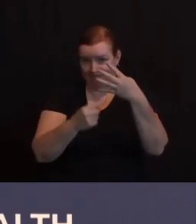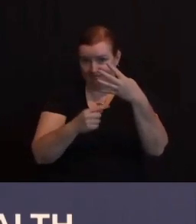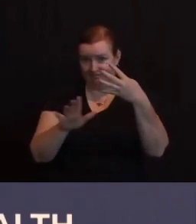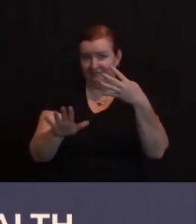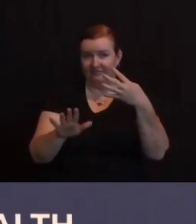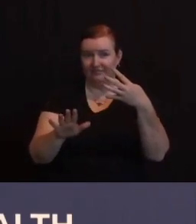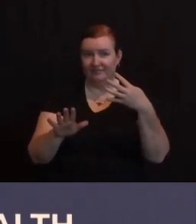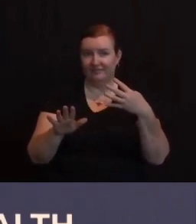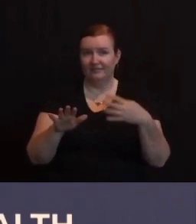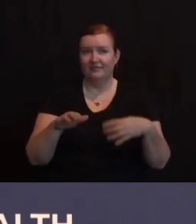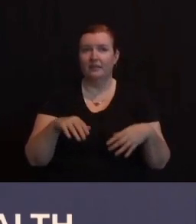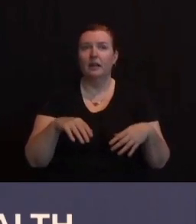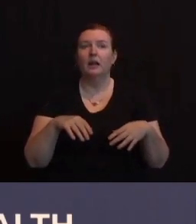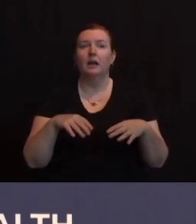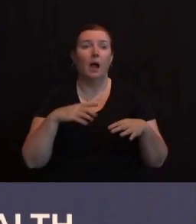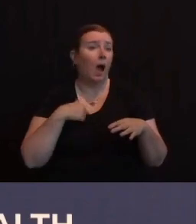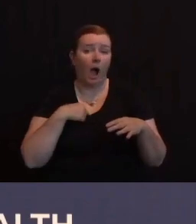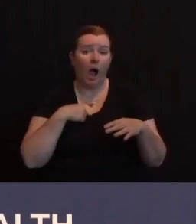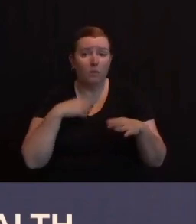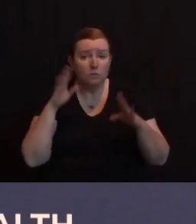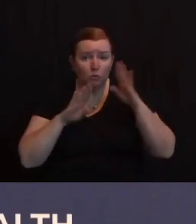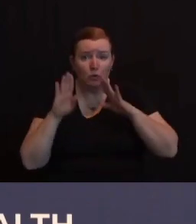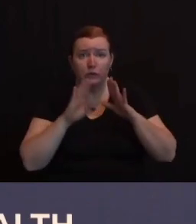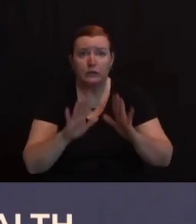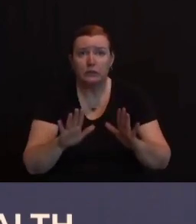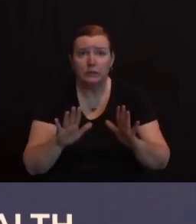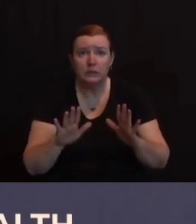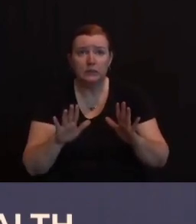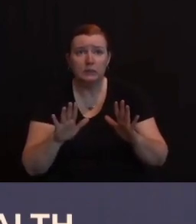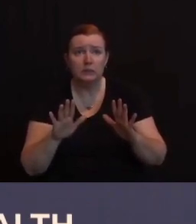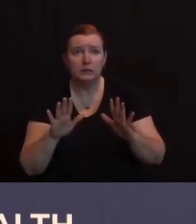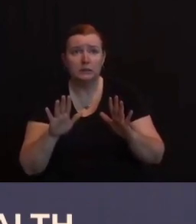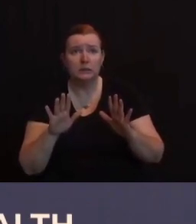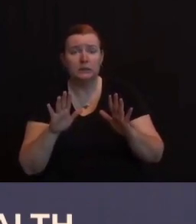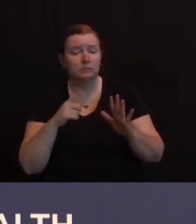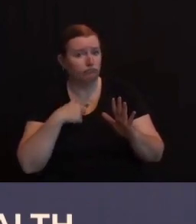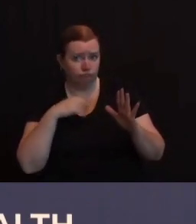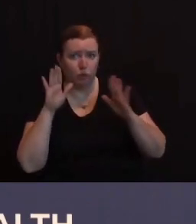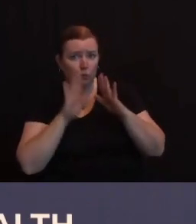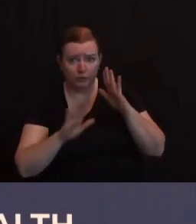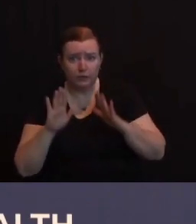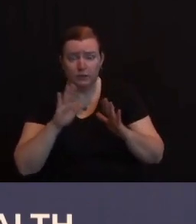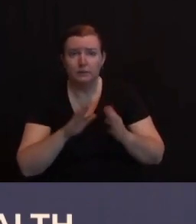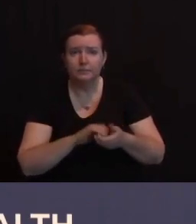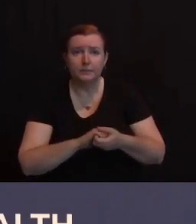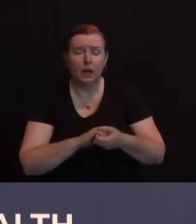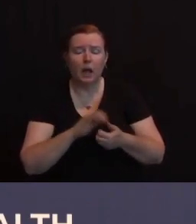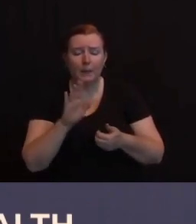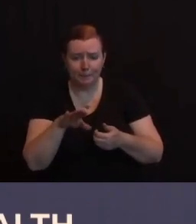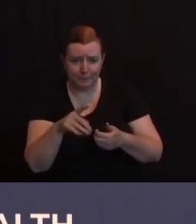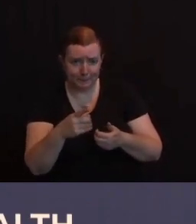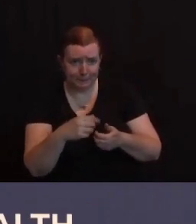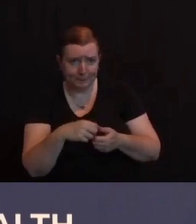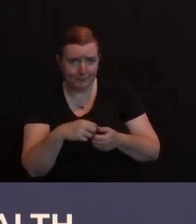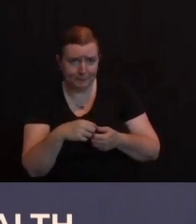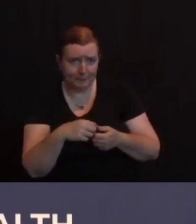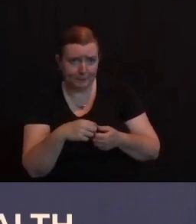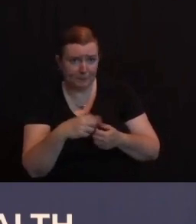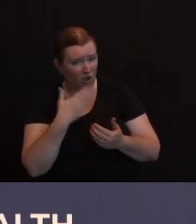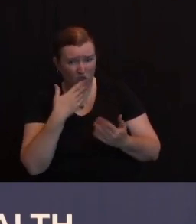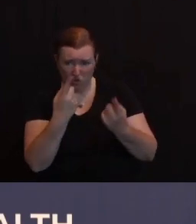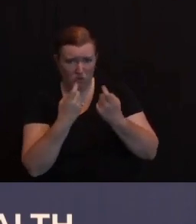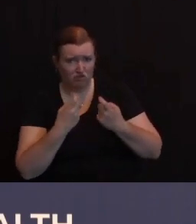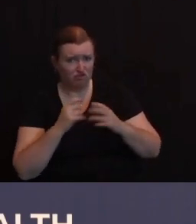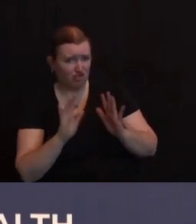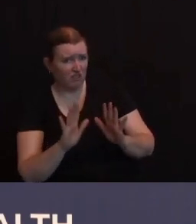Yeah, I worry. I do worry. I mean, you've given me another opportunity, which I appreciate, by the way,